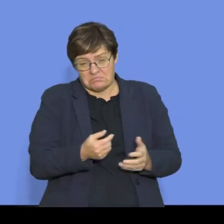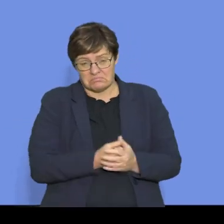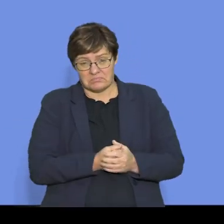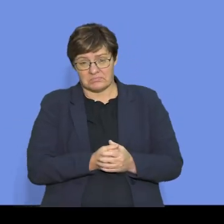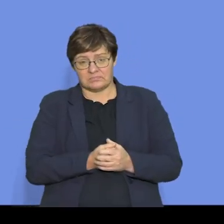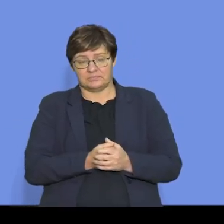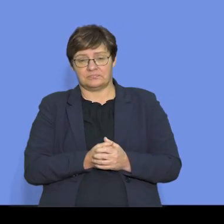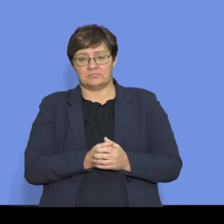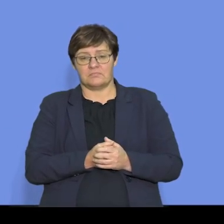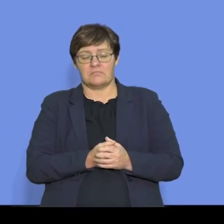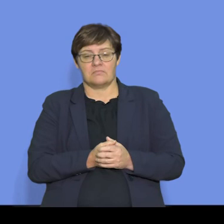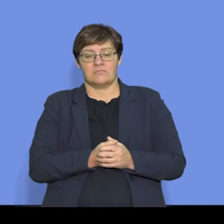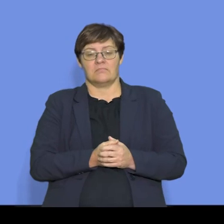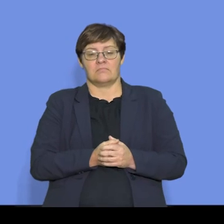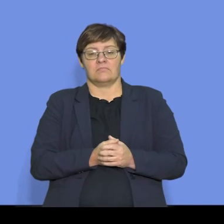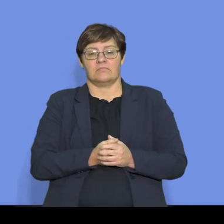dinosaurs.